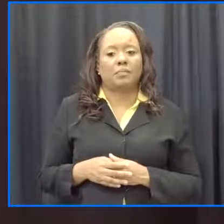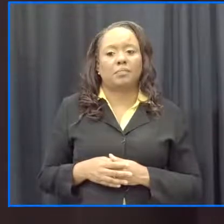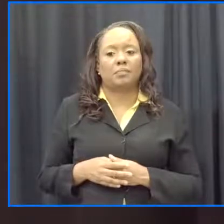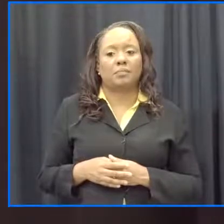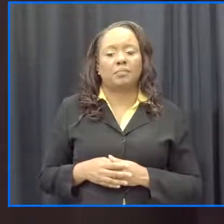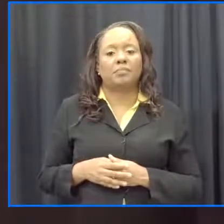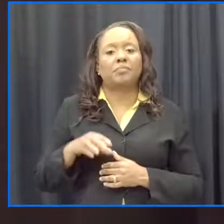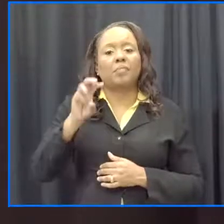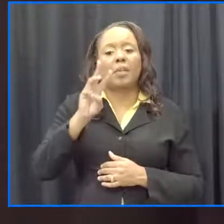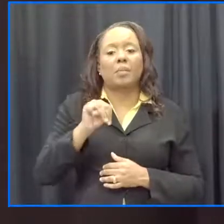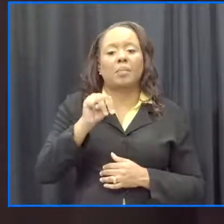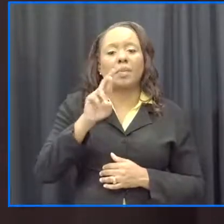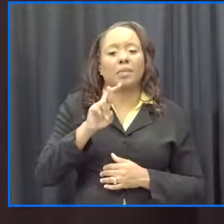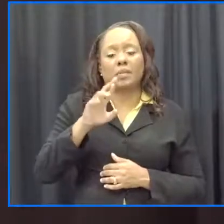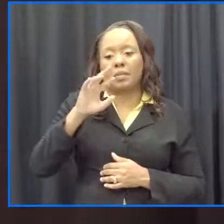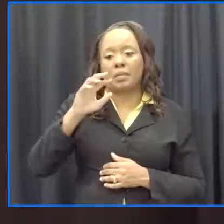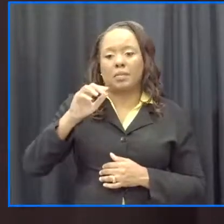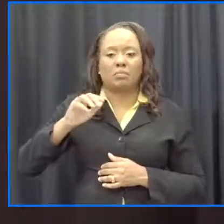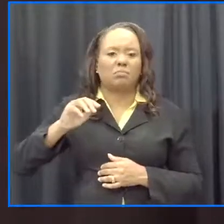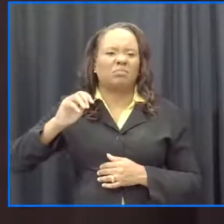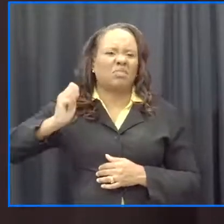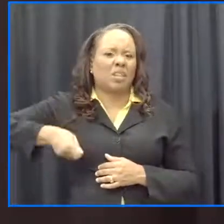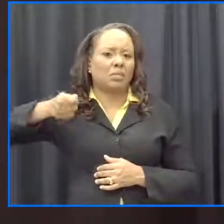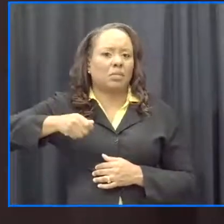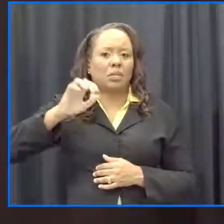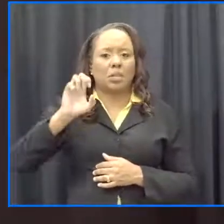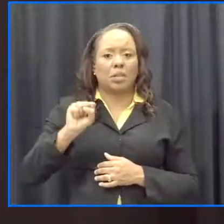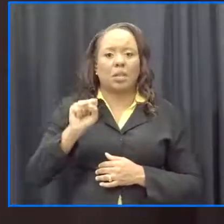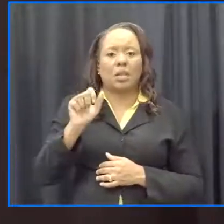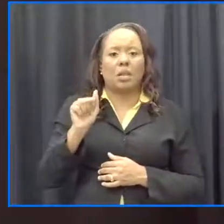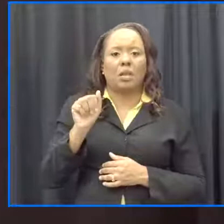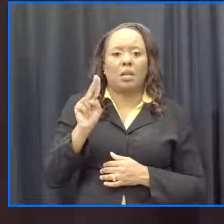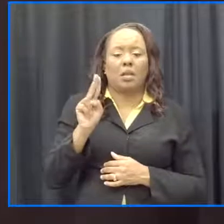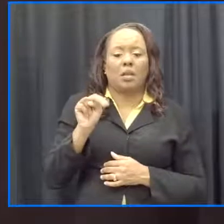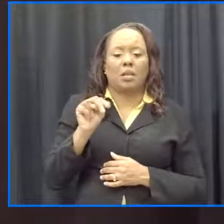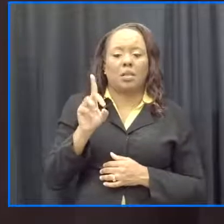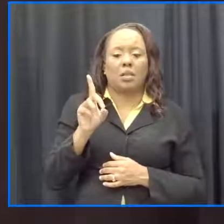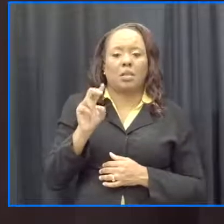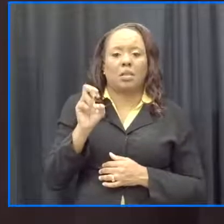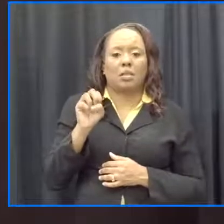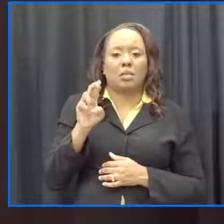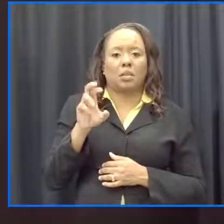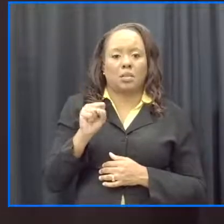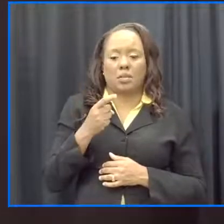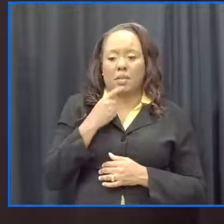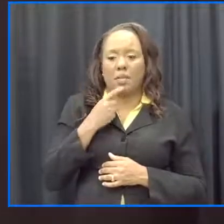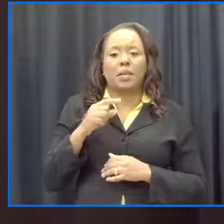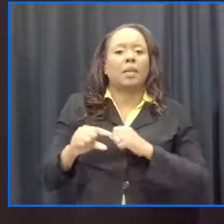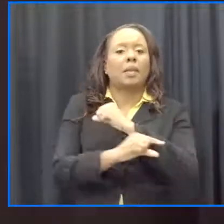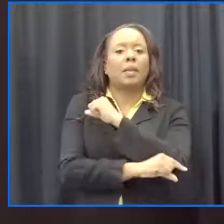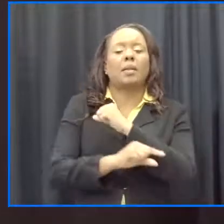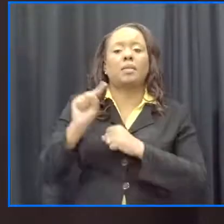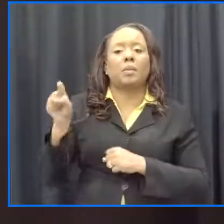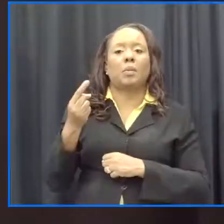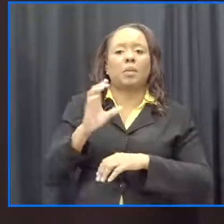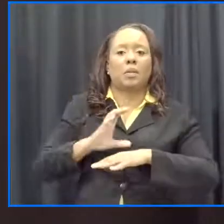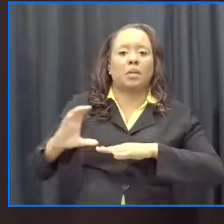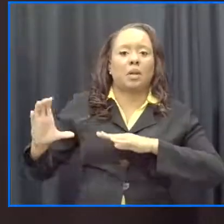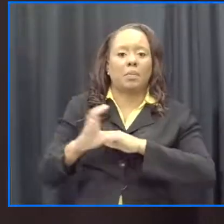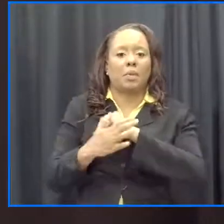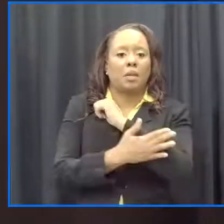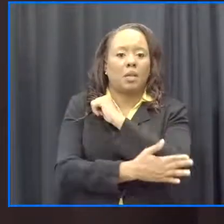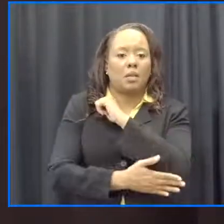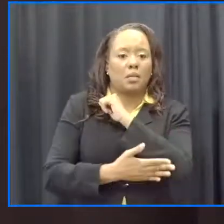Mr. Justice Saunders also observed that Guyana is the only CARICOM country